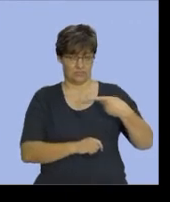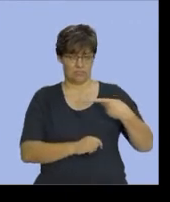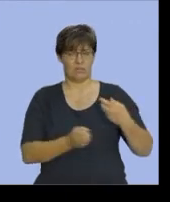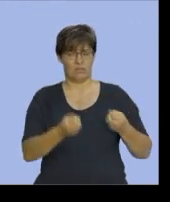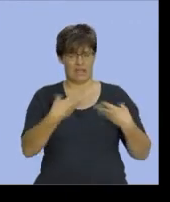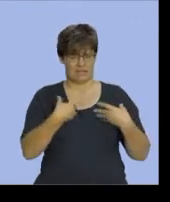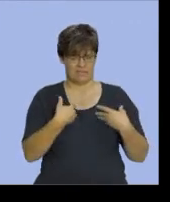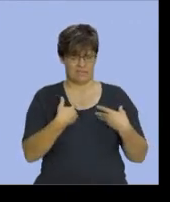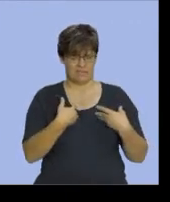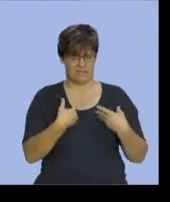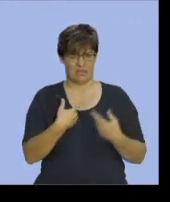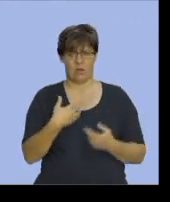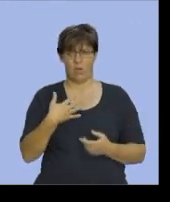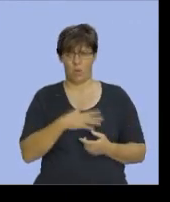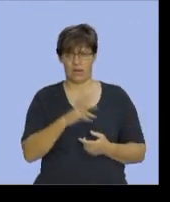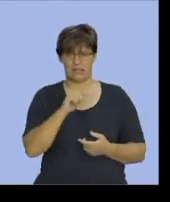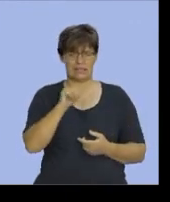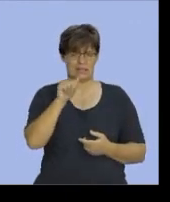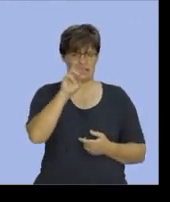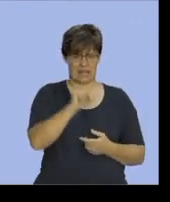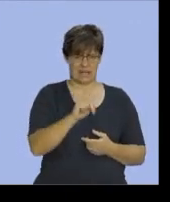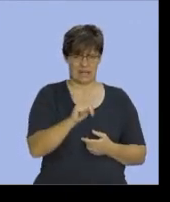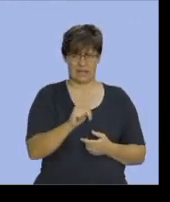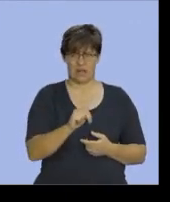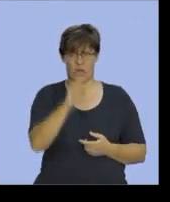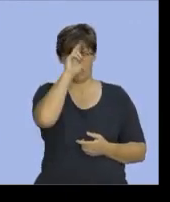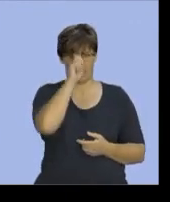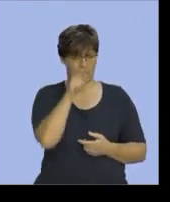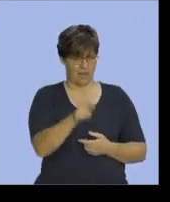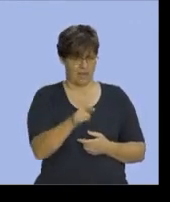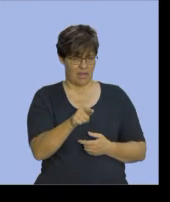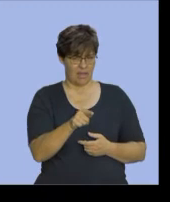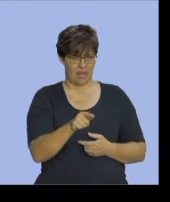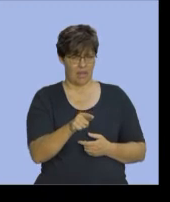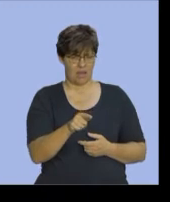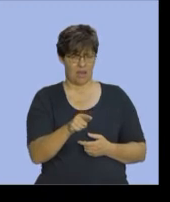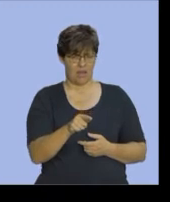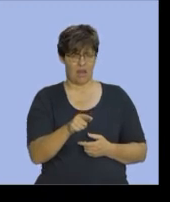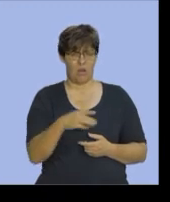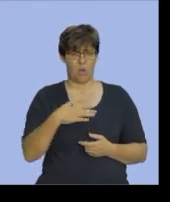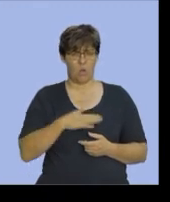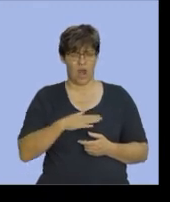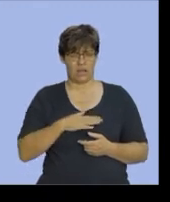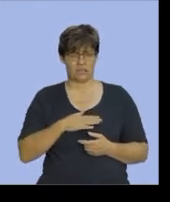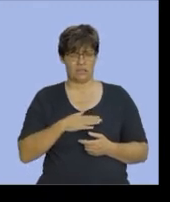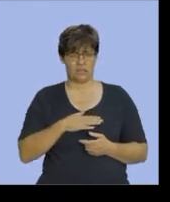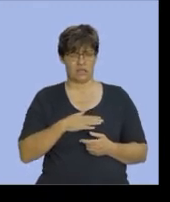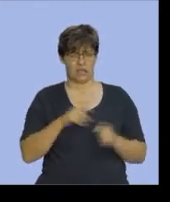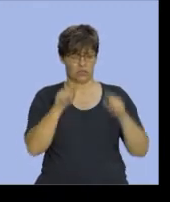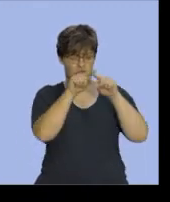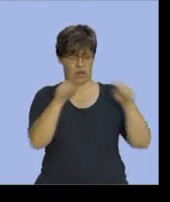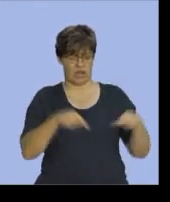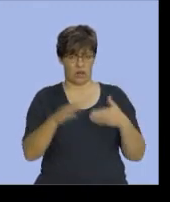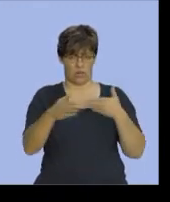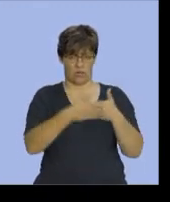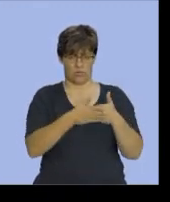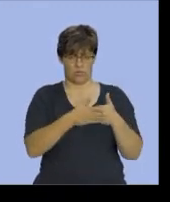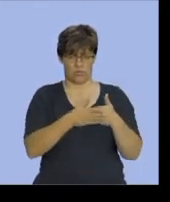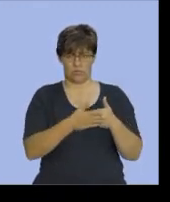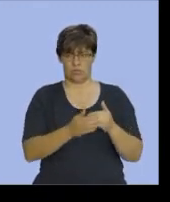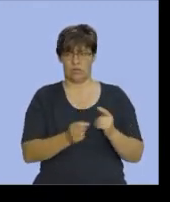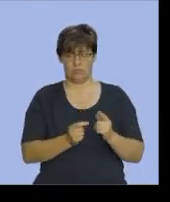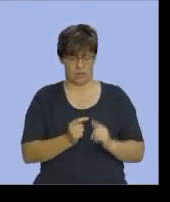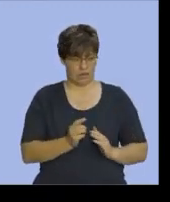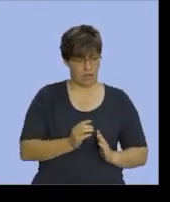one. If I am given that I want to find tan theta, remember that if I want to close my